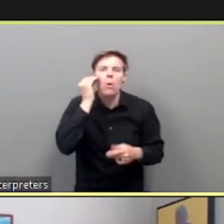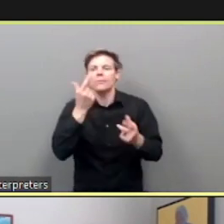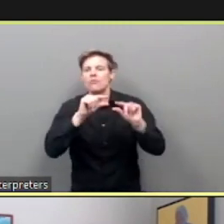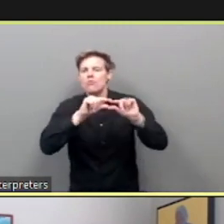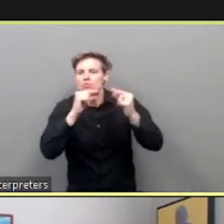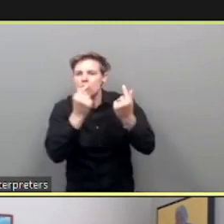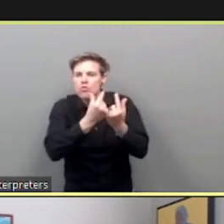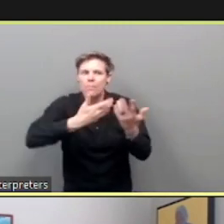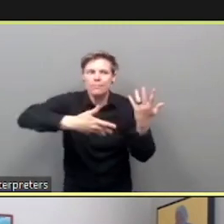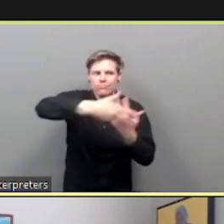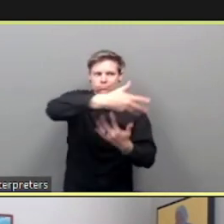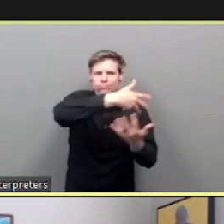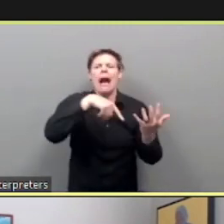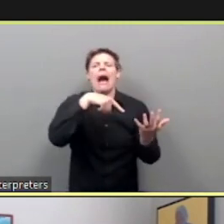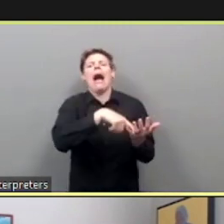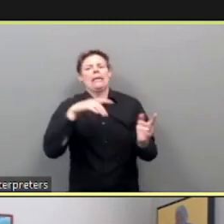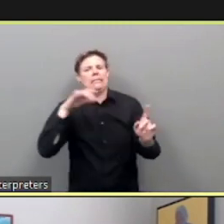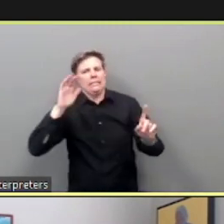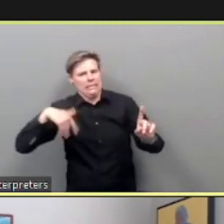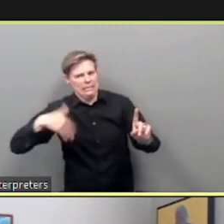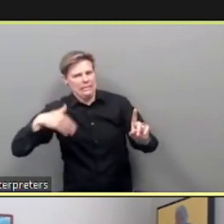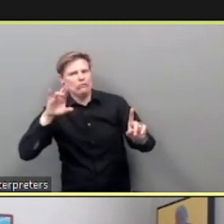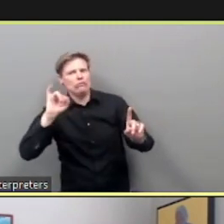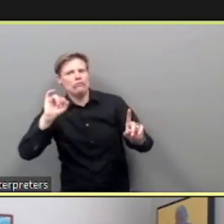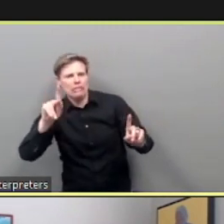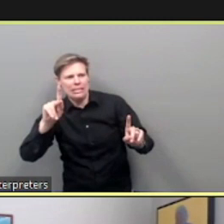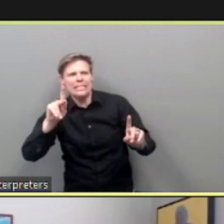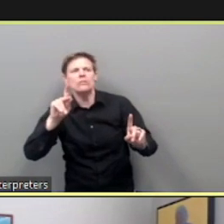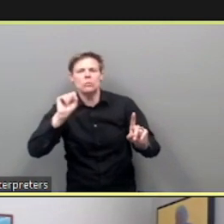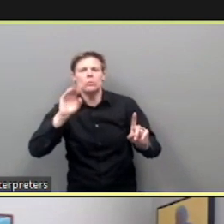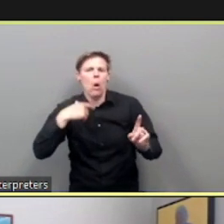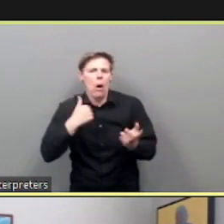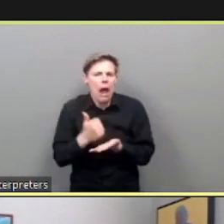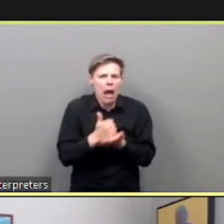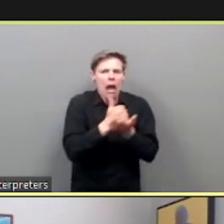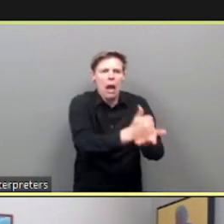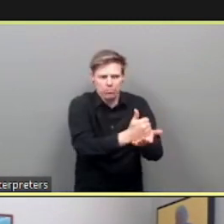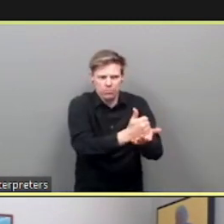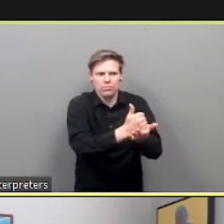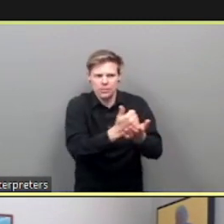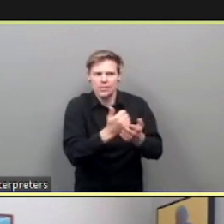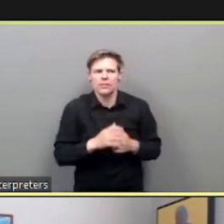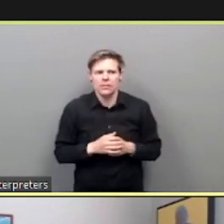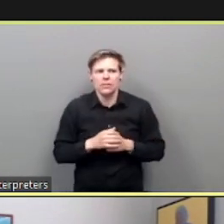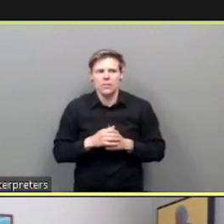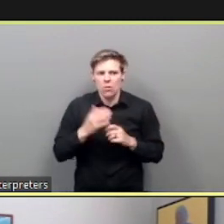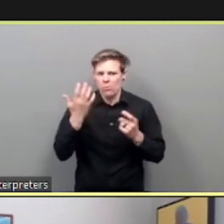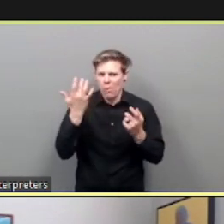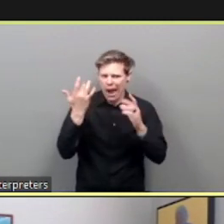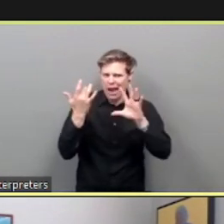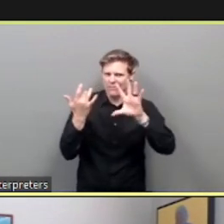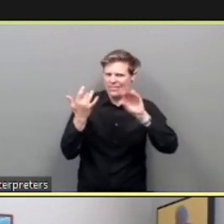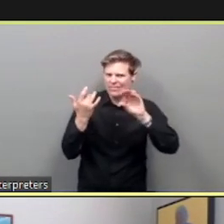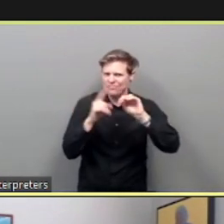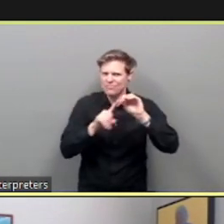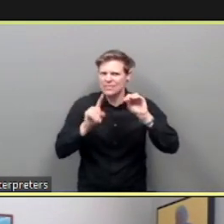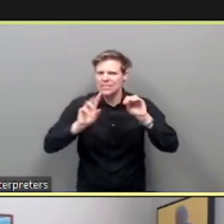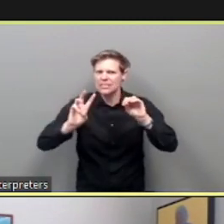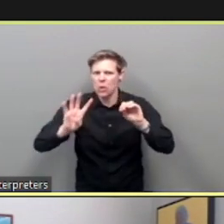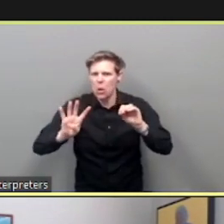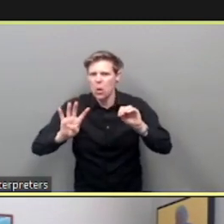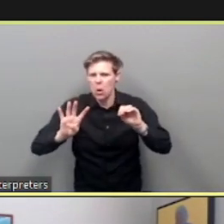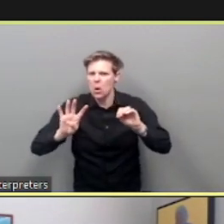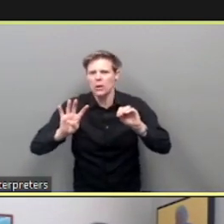with age and medical conditions. So that's why 50 to 64-year-olds with underlying medical conditions. And then this